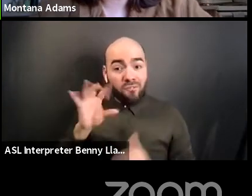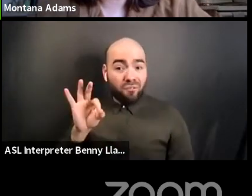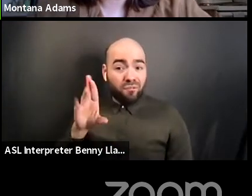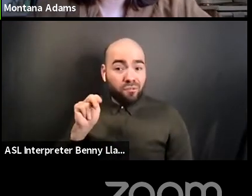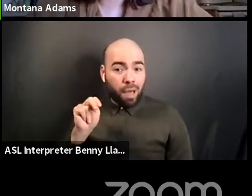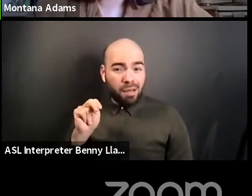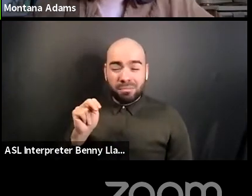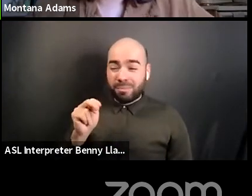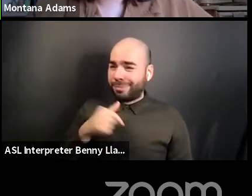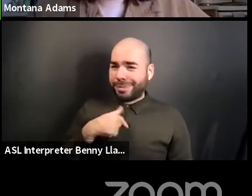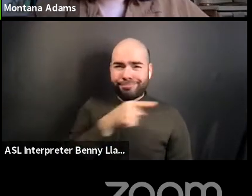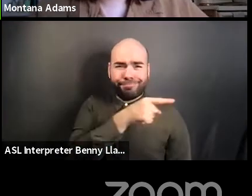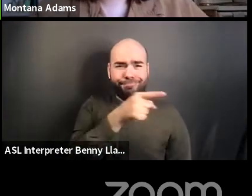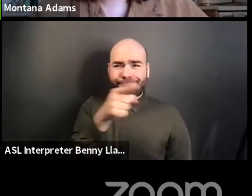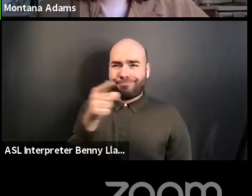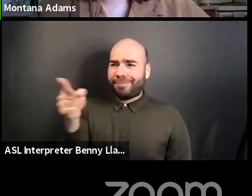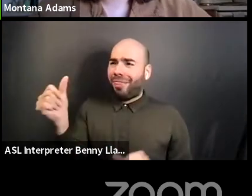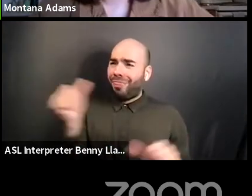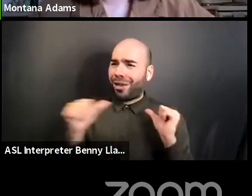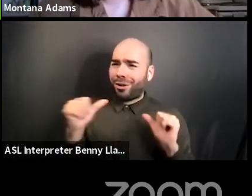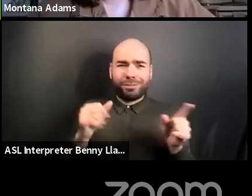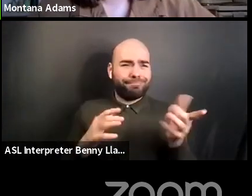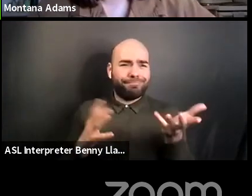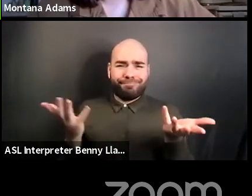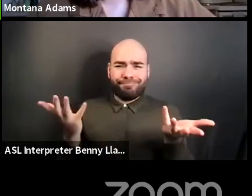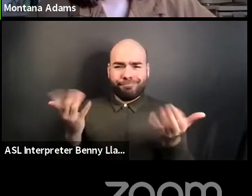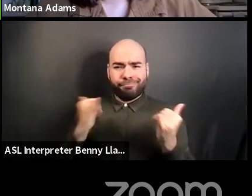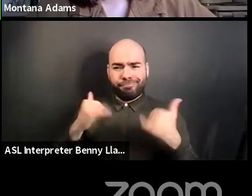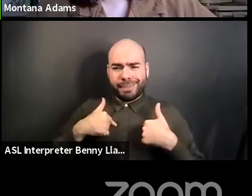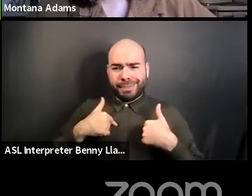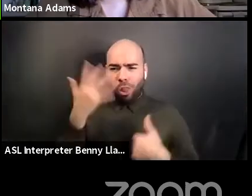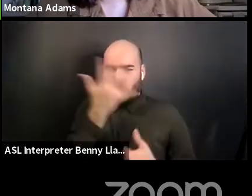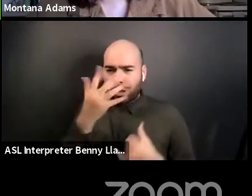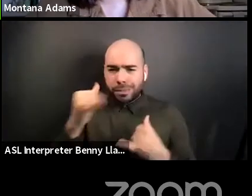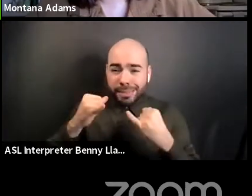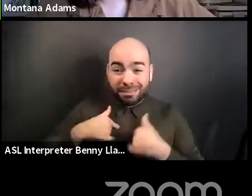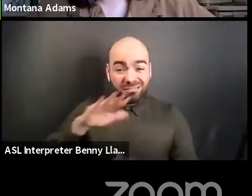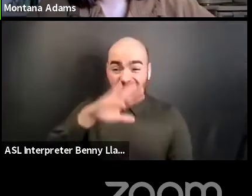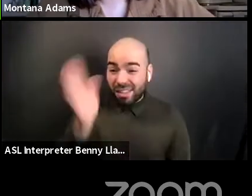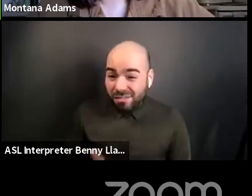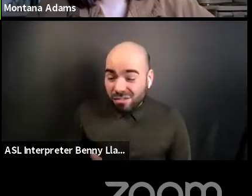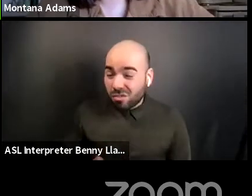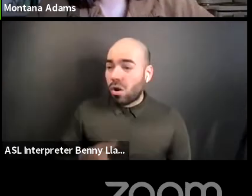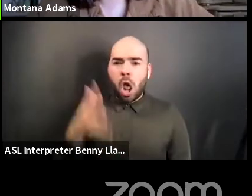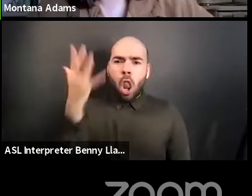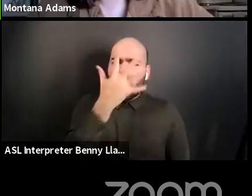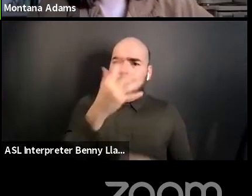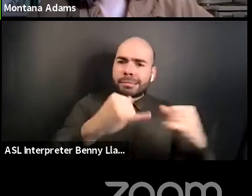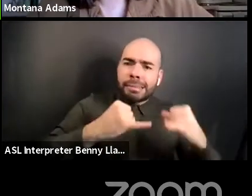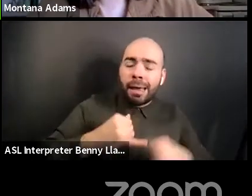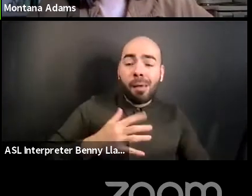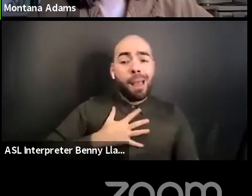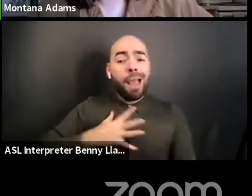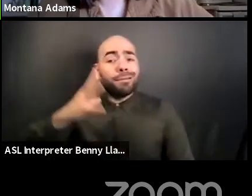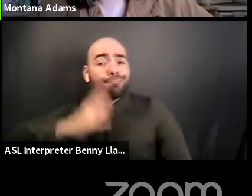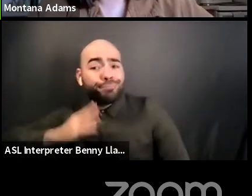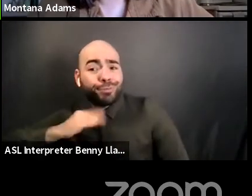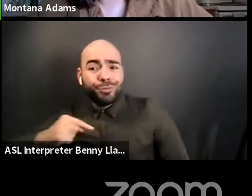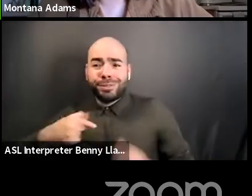theater. And like, never was there a character that looked like me, that had the same experiences as